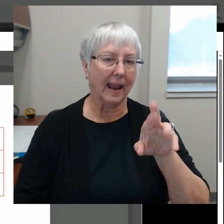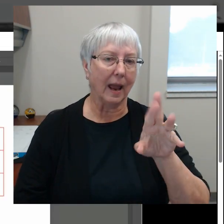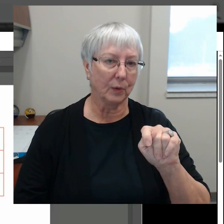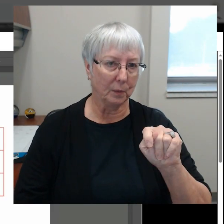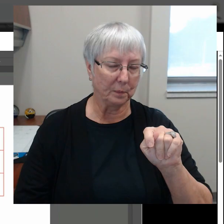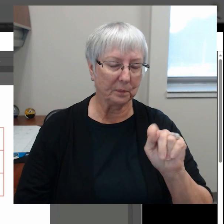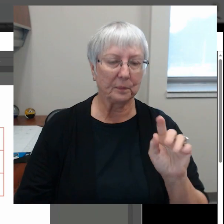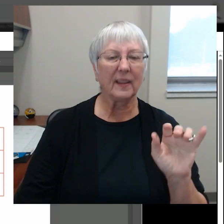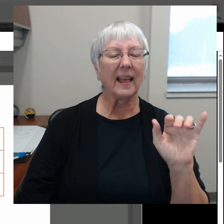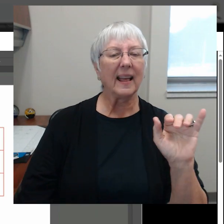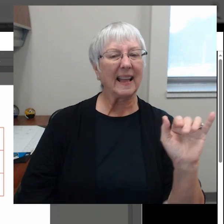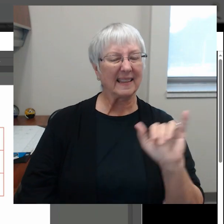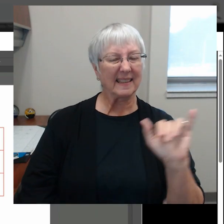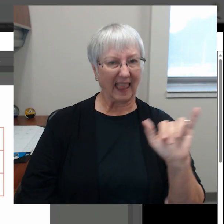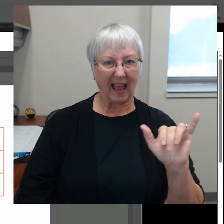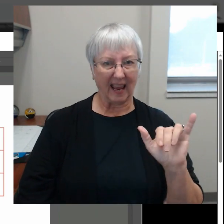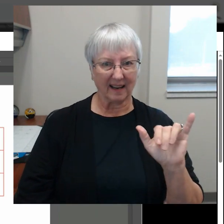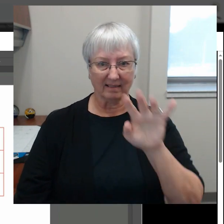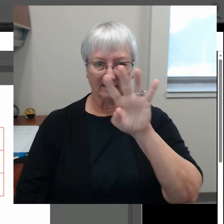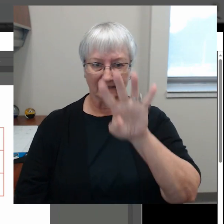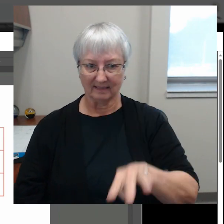Just like using the square proportion and golden